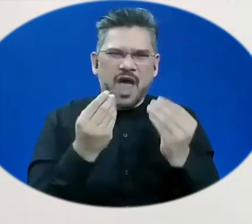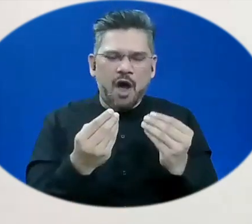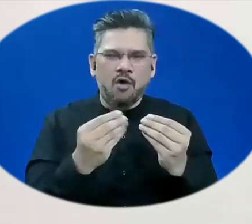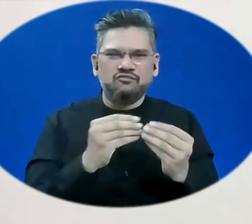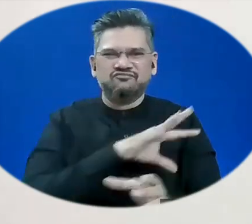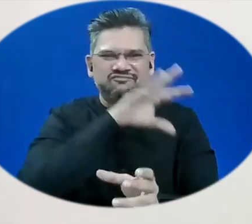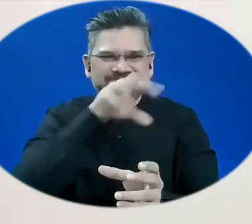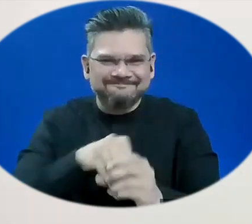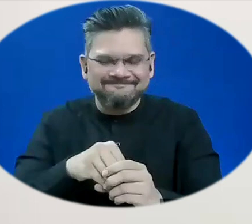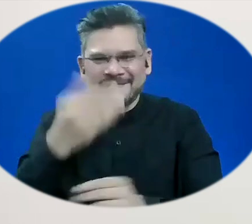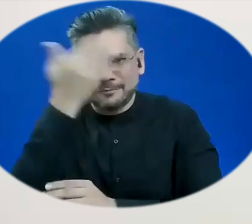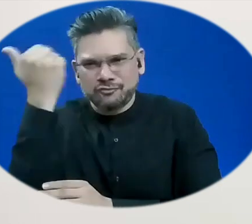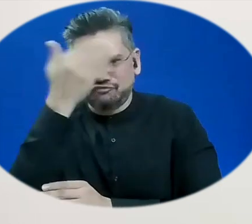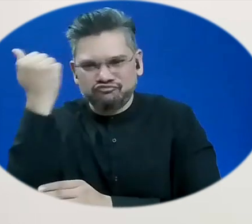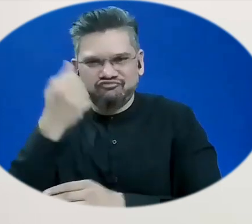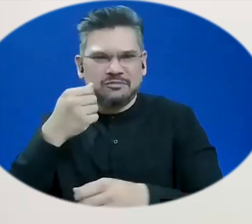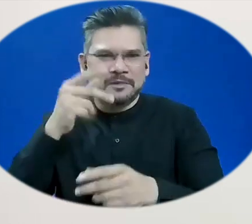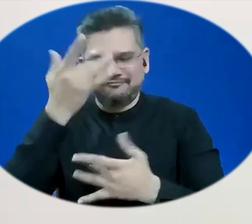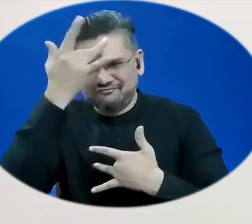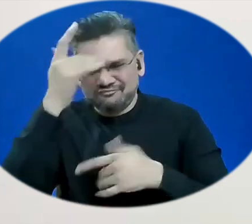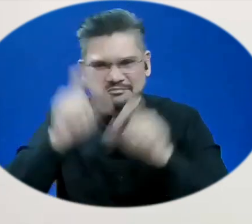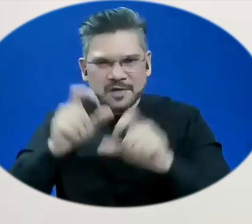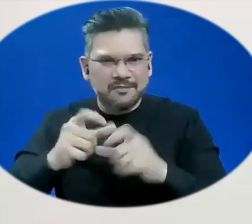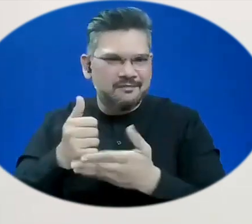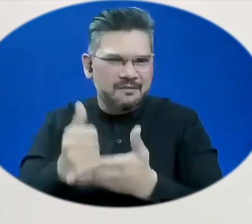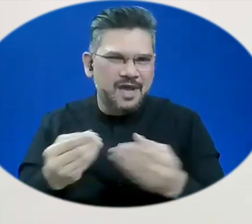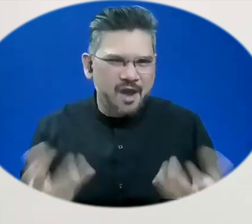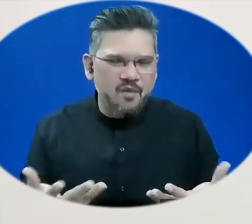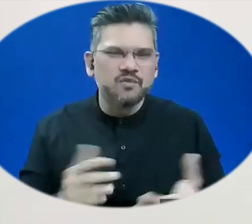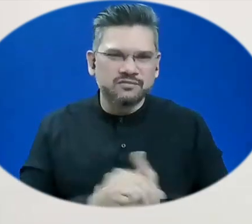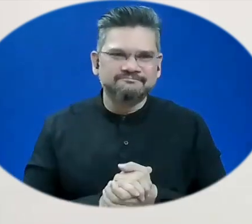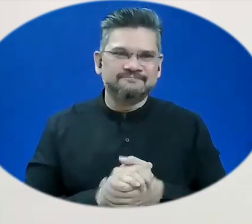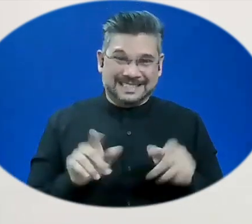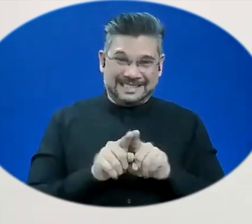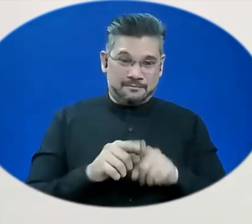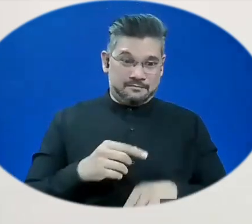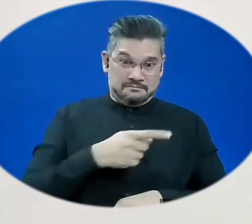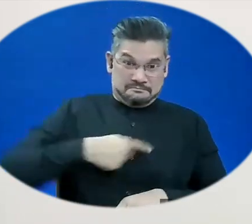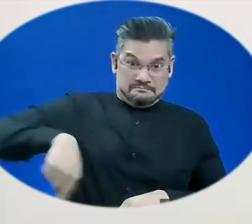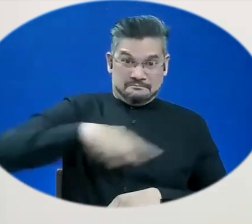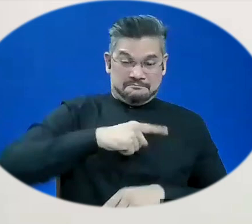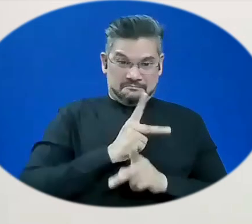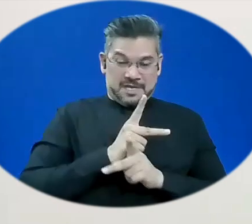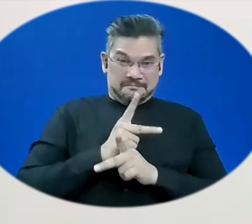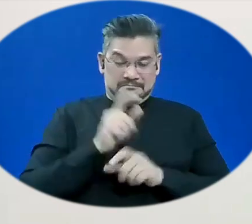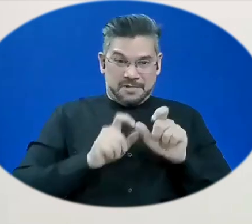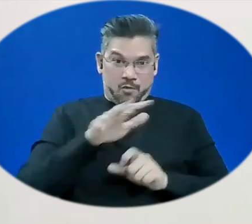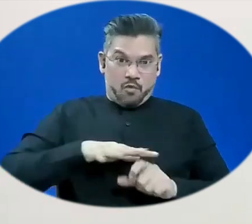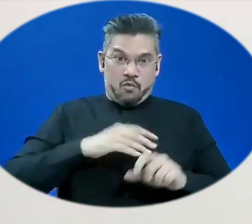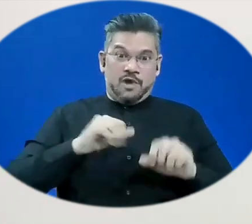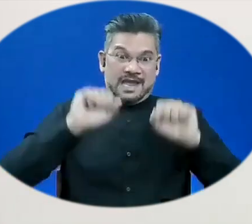It also demonstrates the possibilities of what we can achieve through leadership driven by